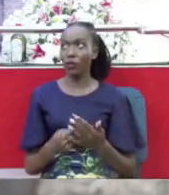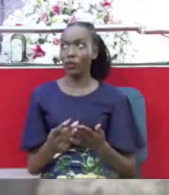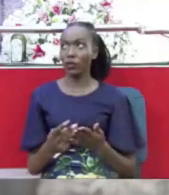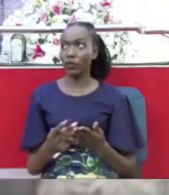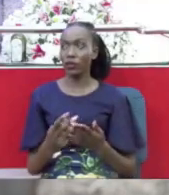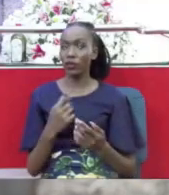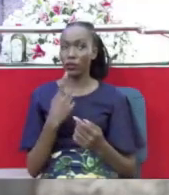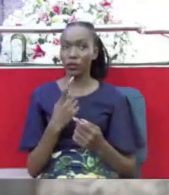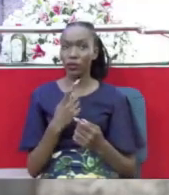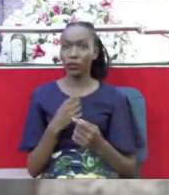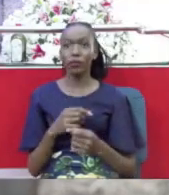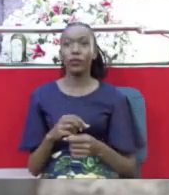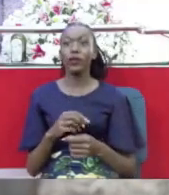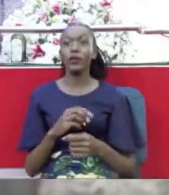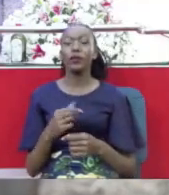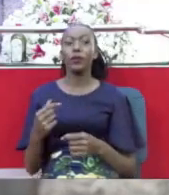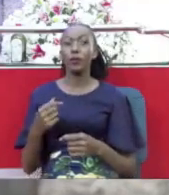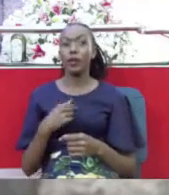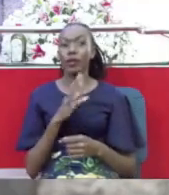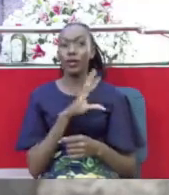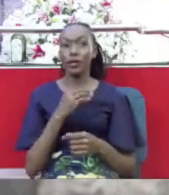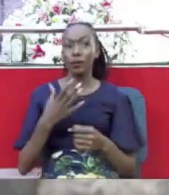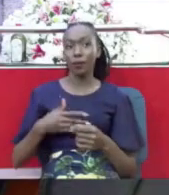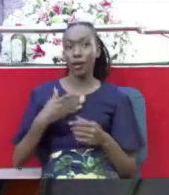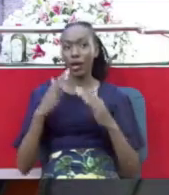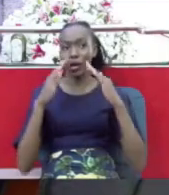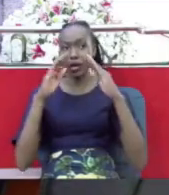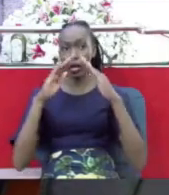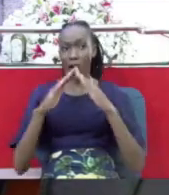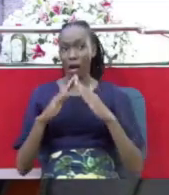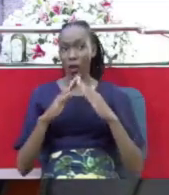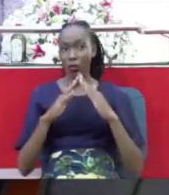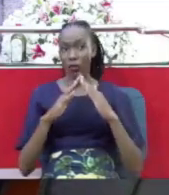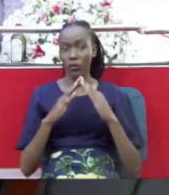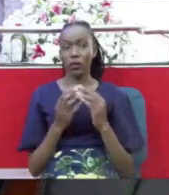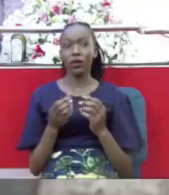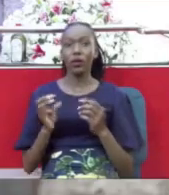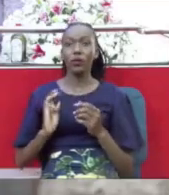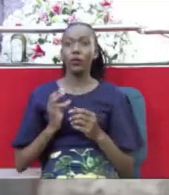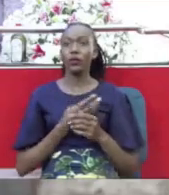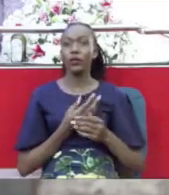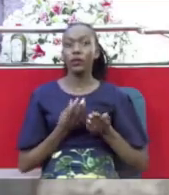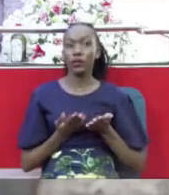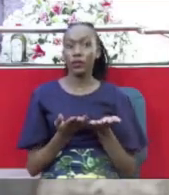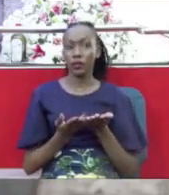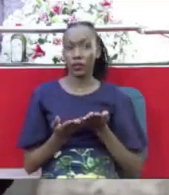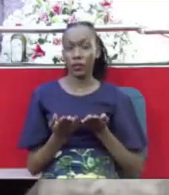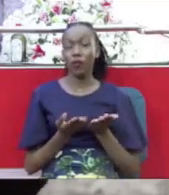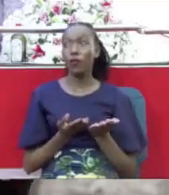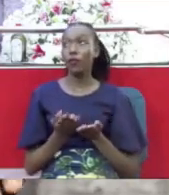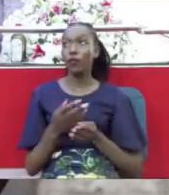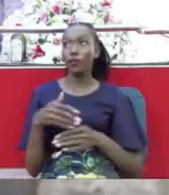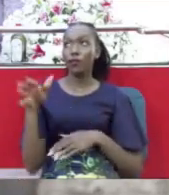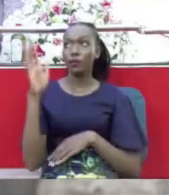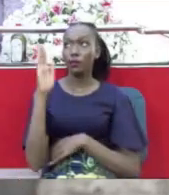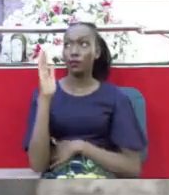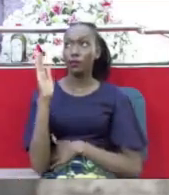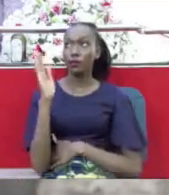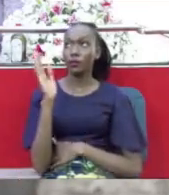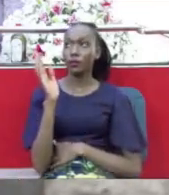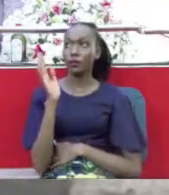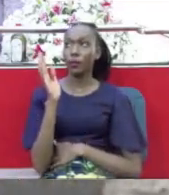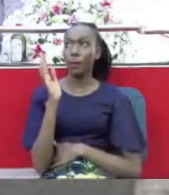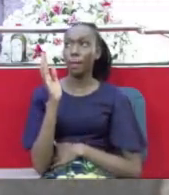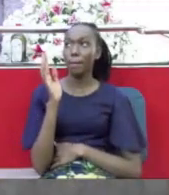my, we shall serve the. Mimi na nyumba yangu tutamtumikia Bwana. You know what it says before that? The verse behind